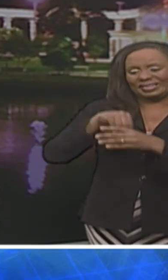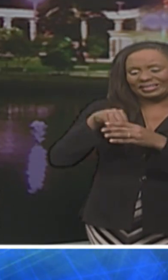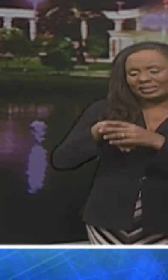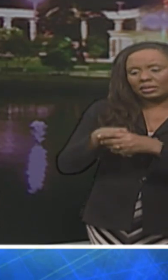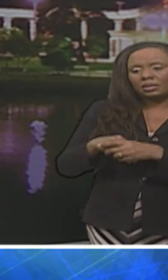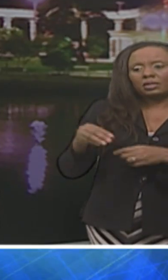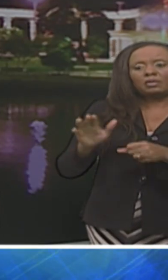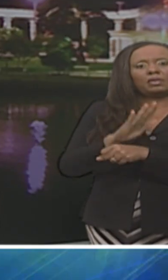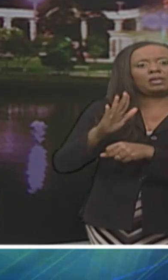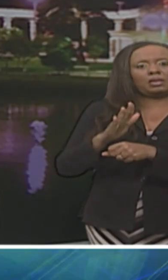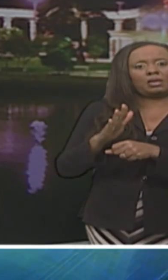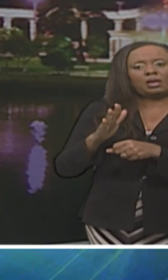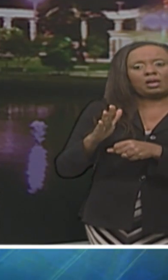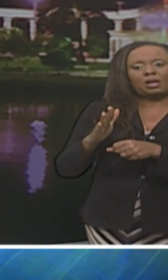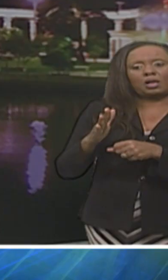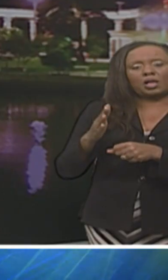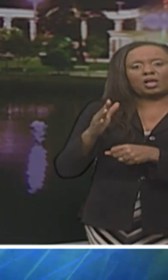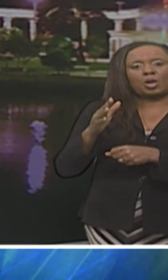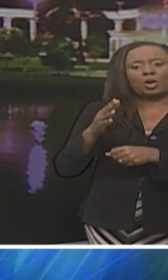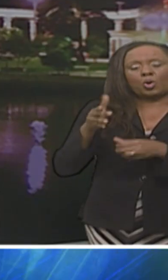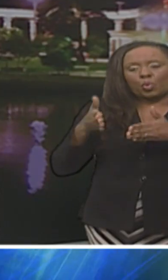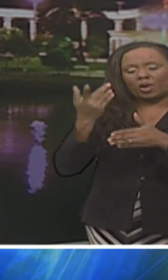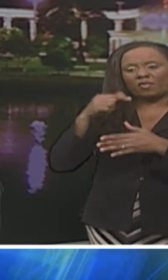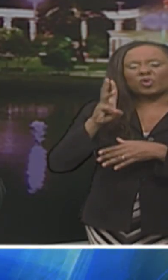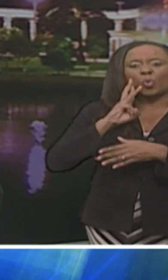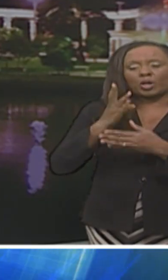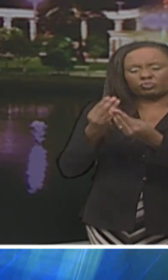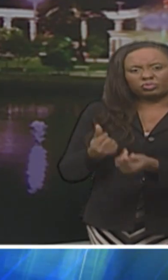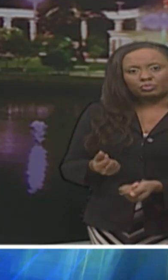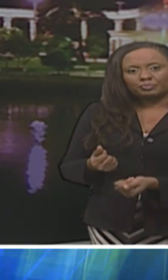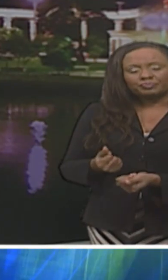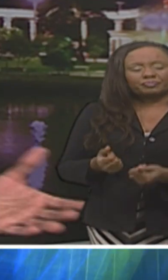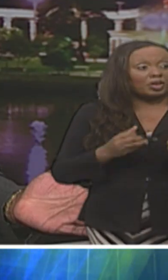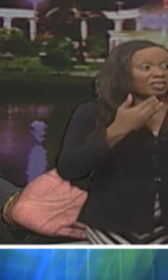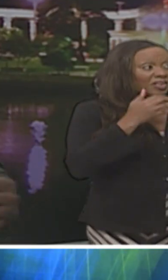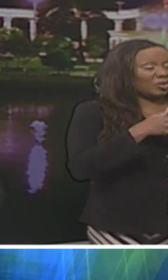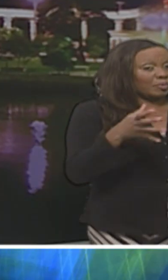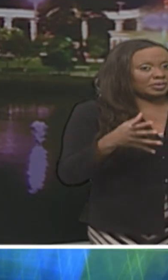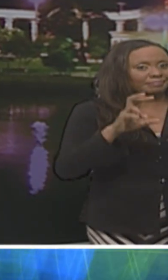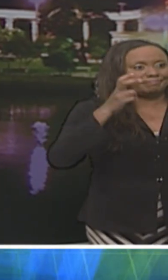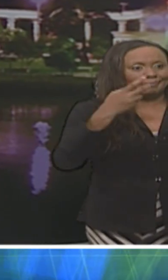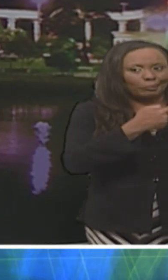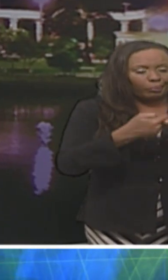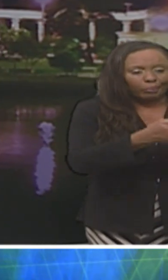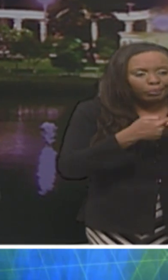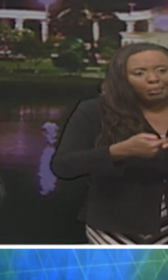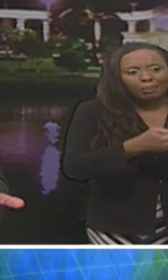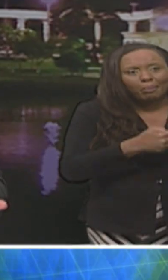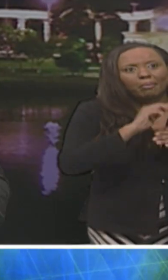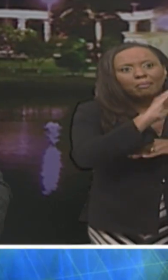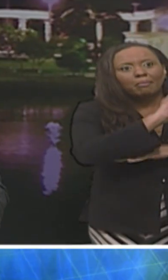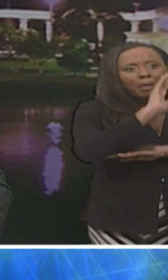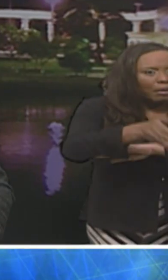fully charged, we have some challenges, but we're making some progress there now. Okay, thank you so much for joining us. This is a topic that we could probably talk about for the entire night,